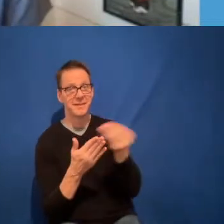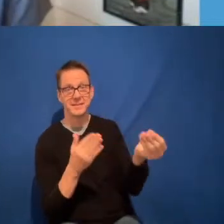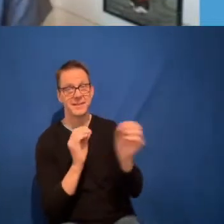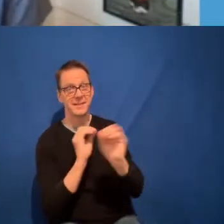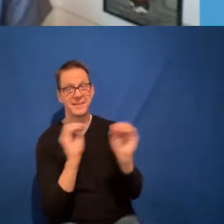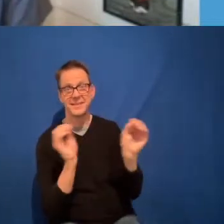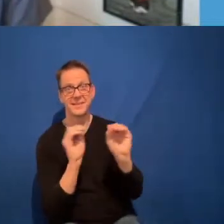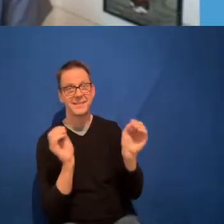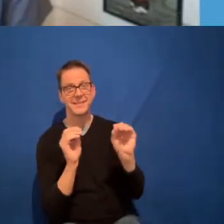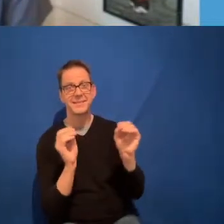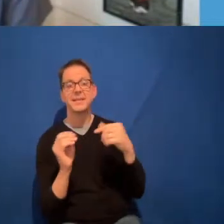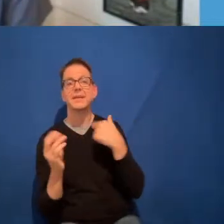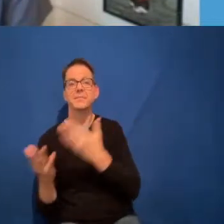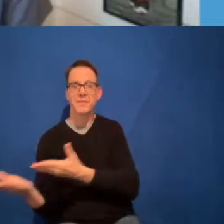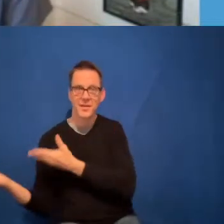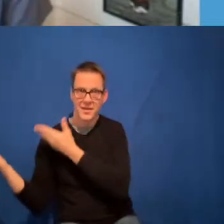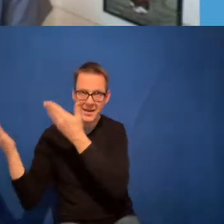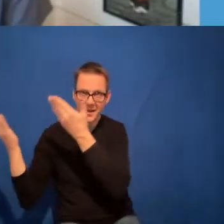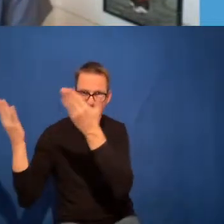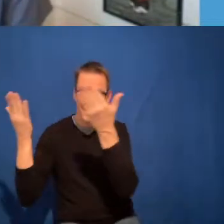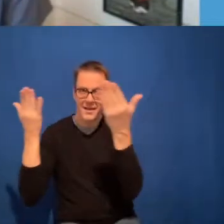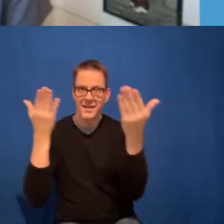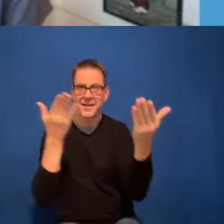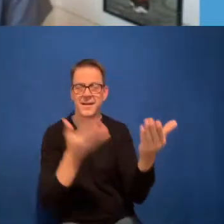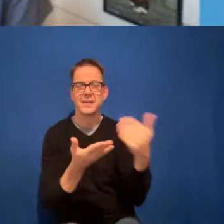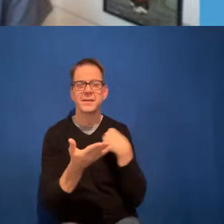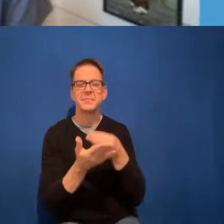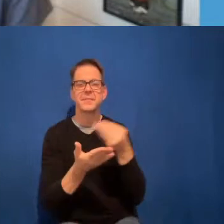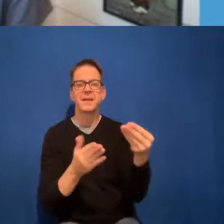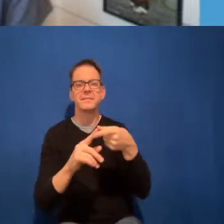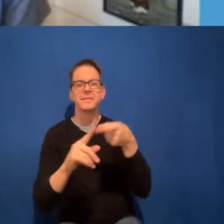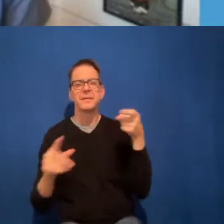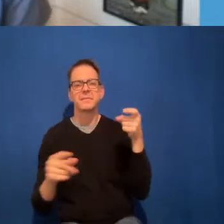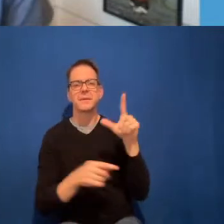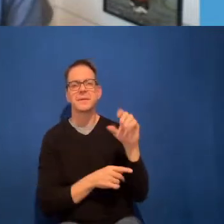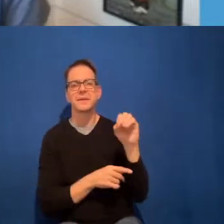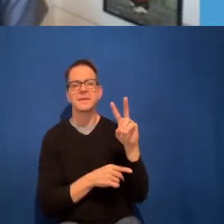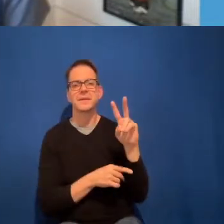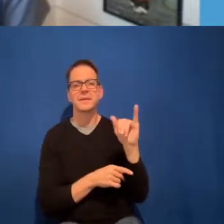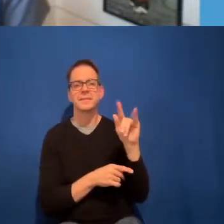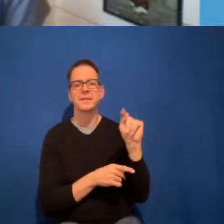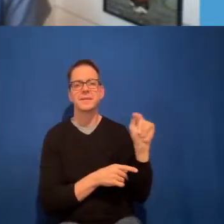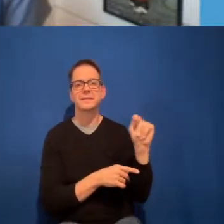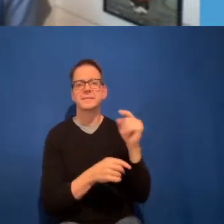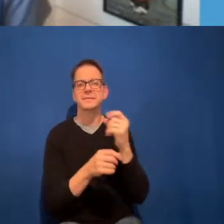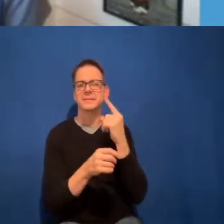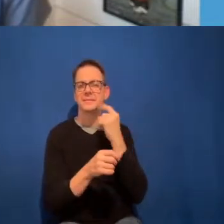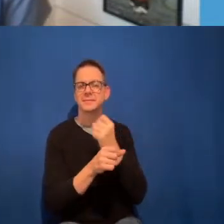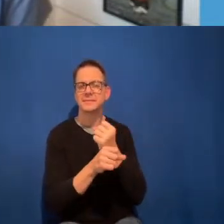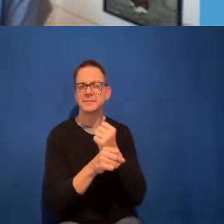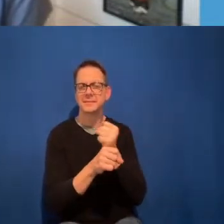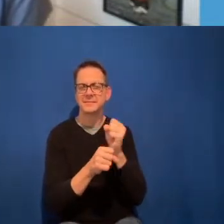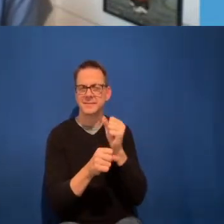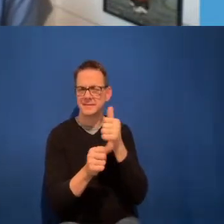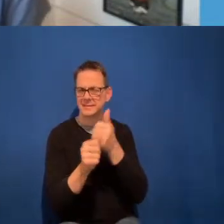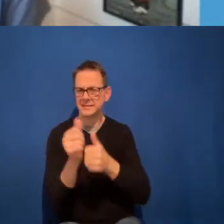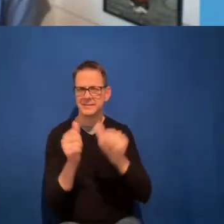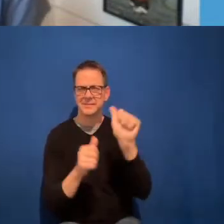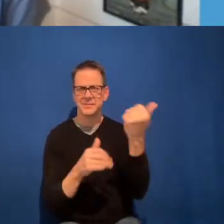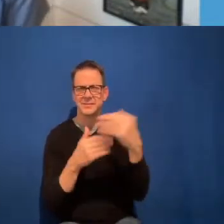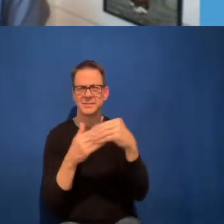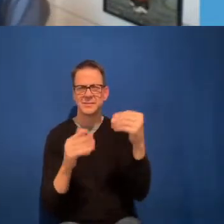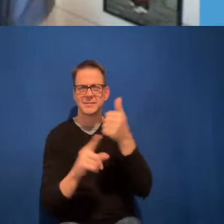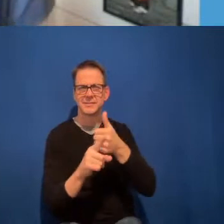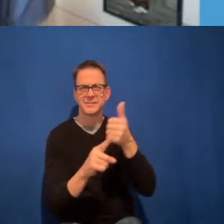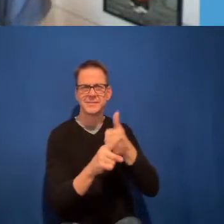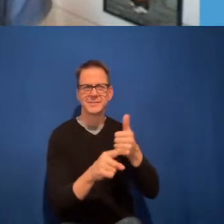some over. You can buy some. We bought ours through Levitt Safety. They're like $10 each, but you have to buy like a big bulk of 25. That's here.